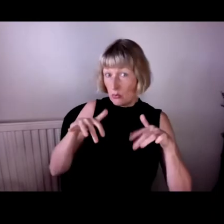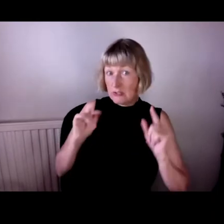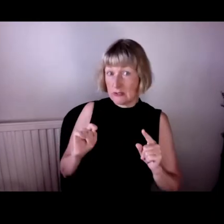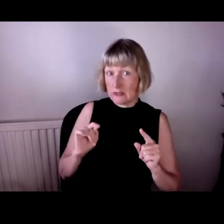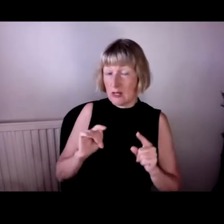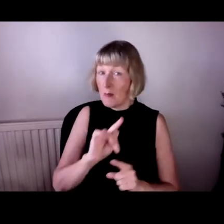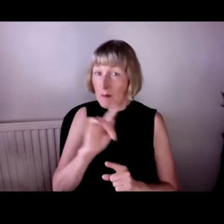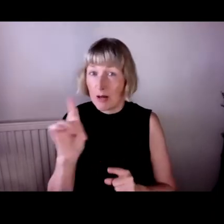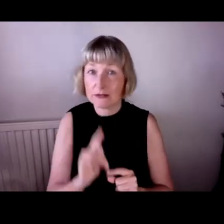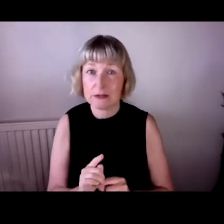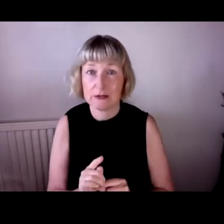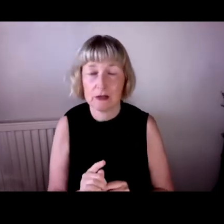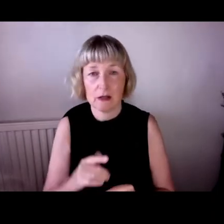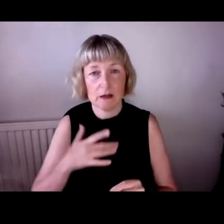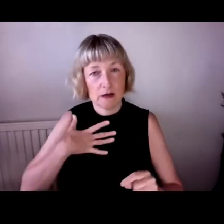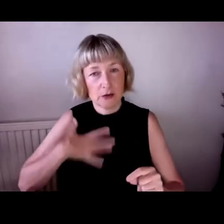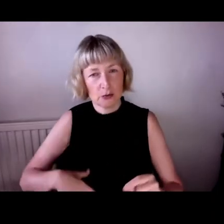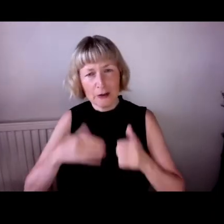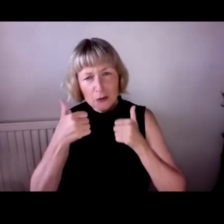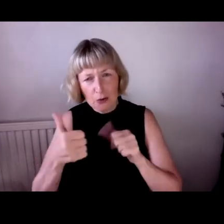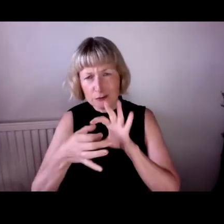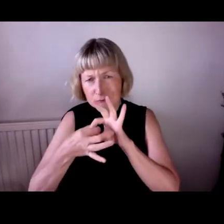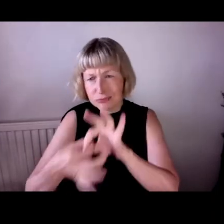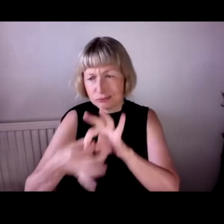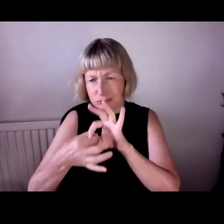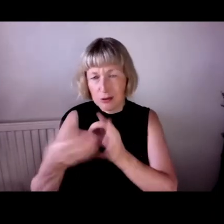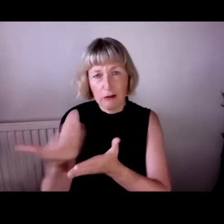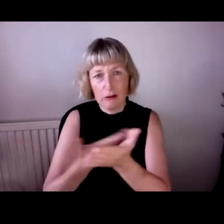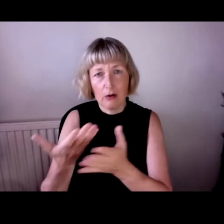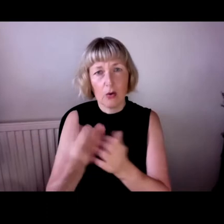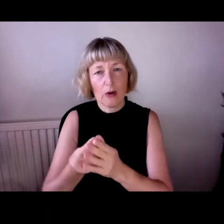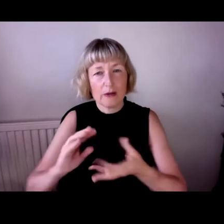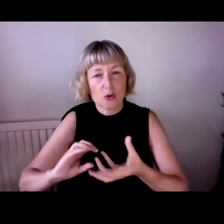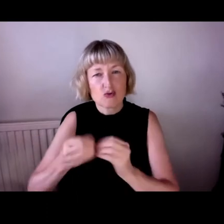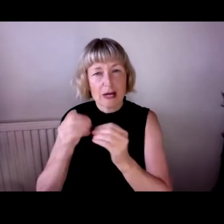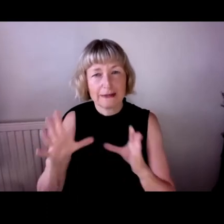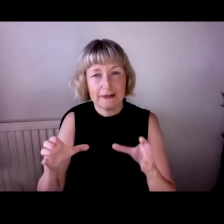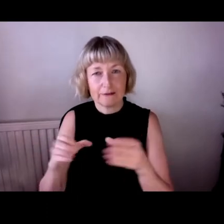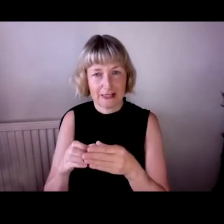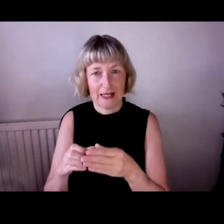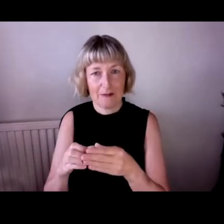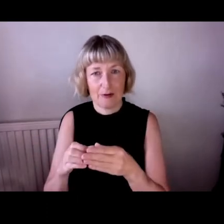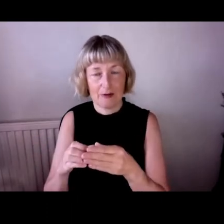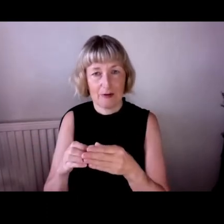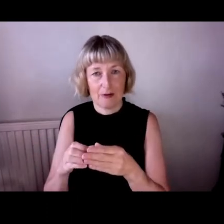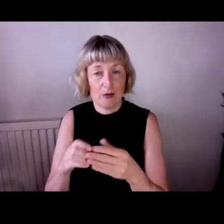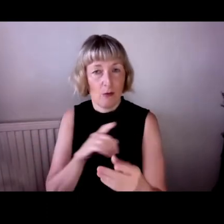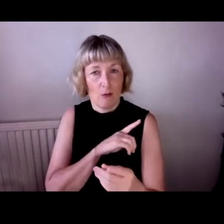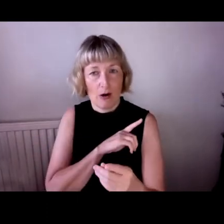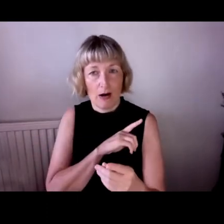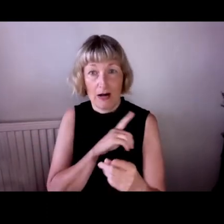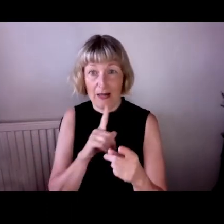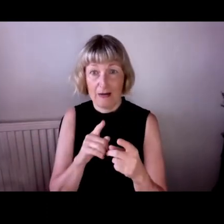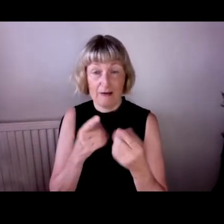can get some good links with the creatives, there's a very great danger that you won't understand the